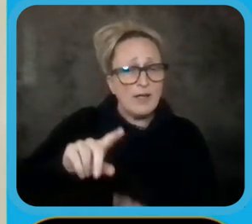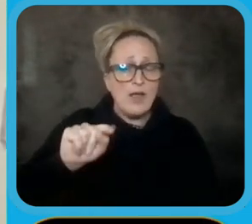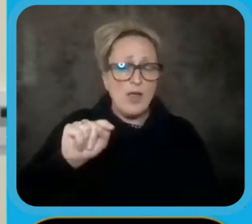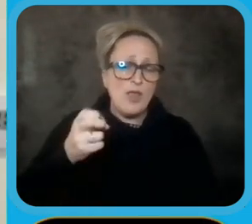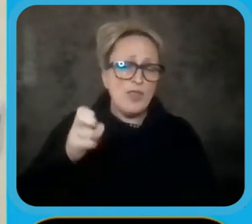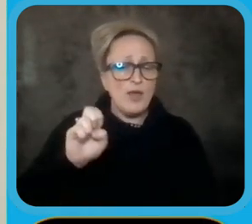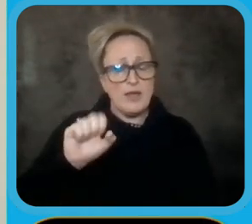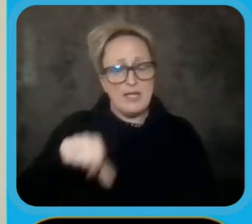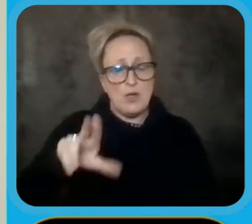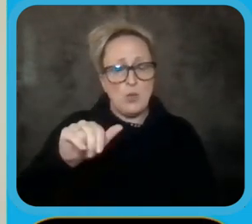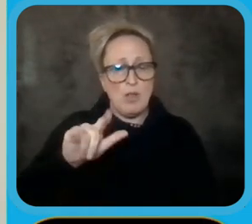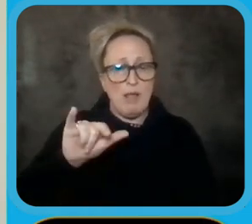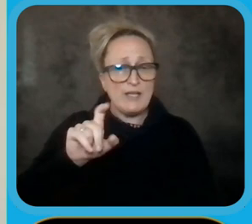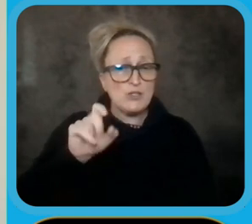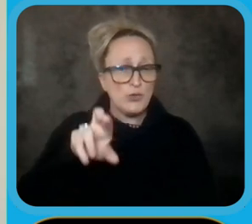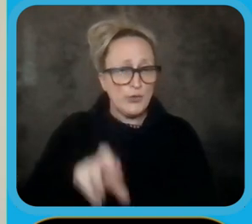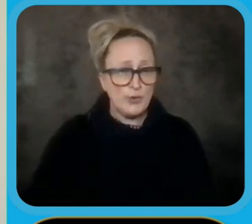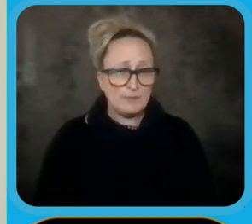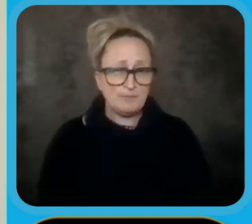Equalizer.